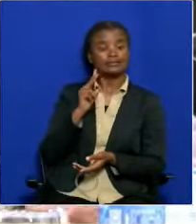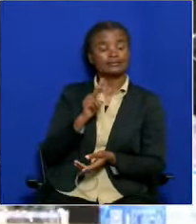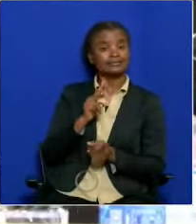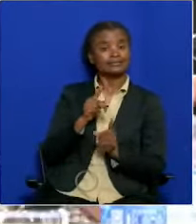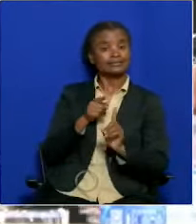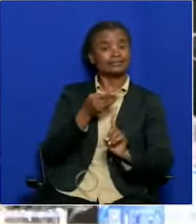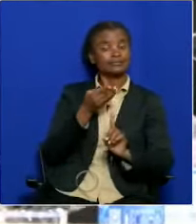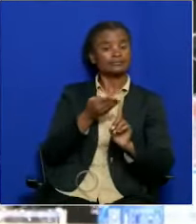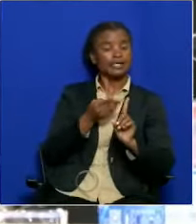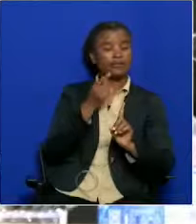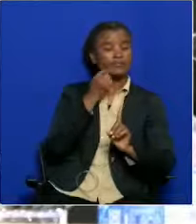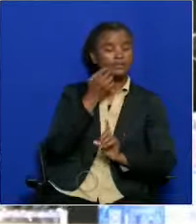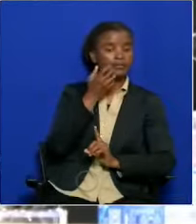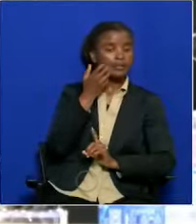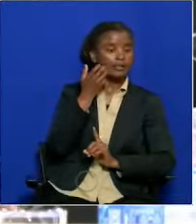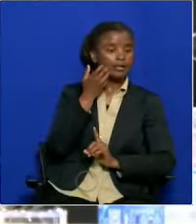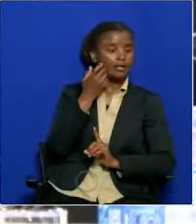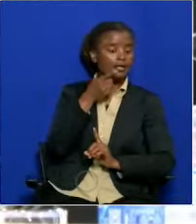that this relationship